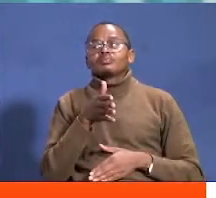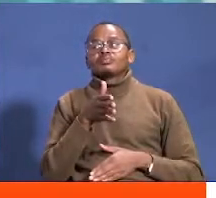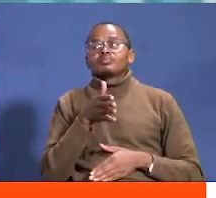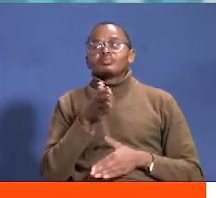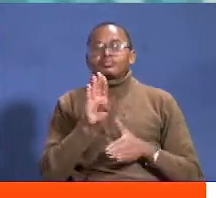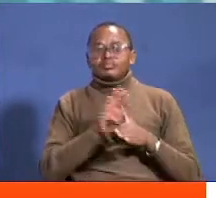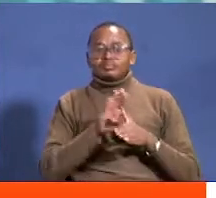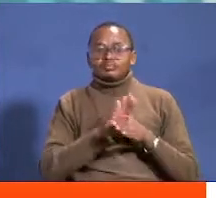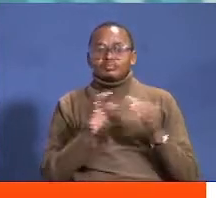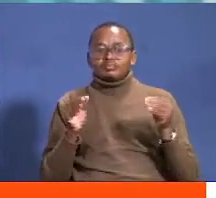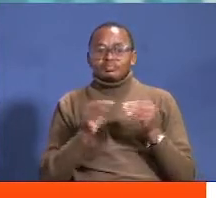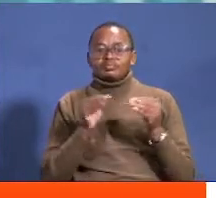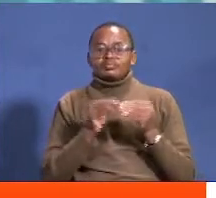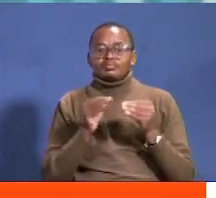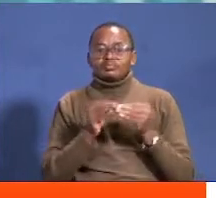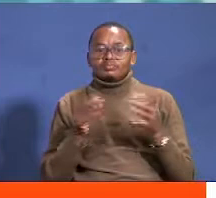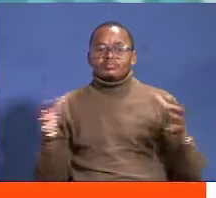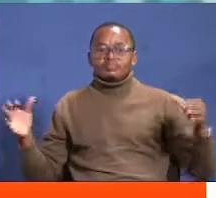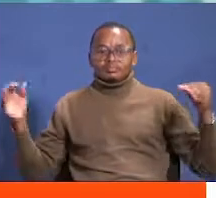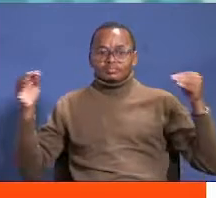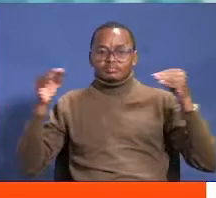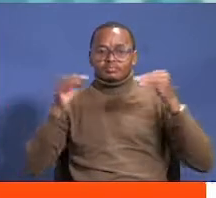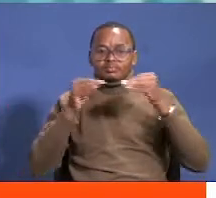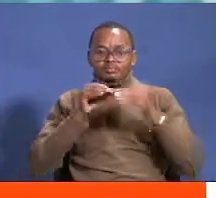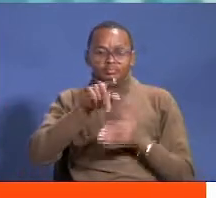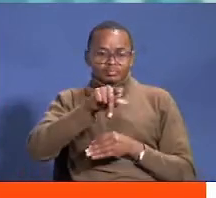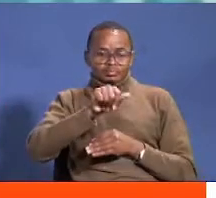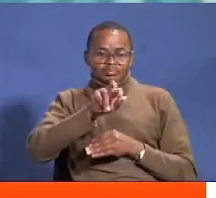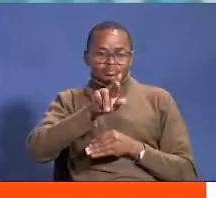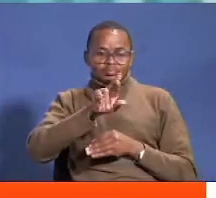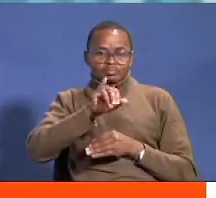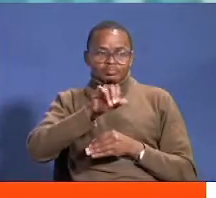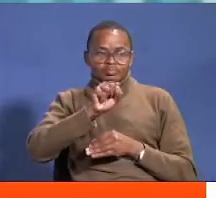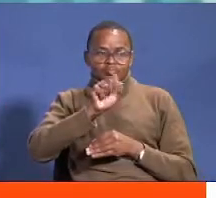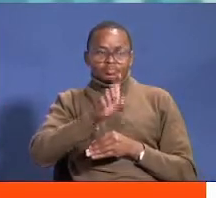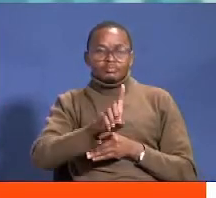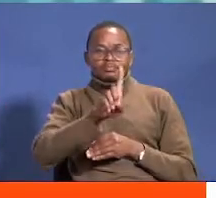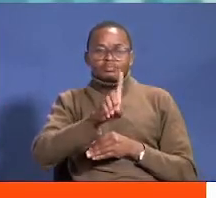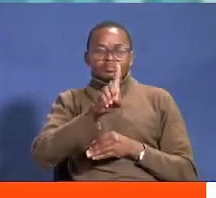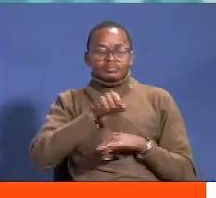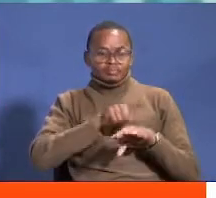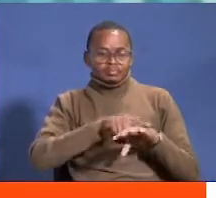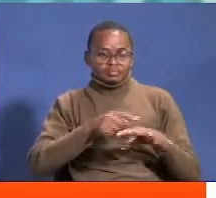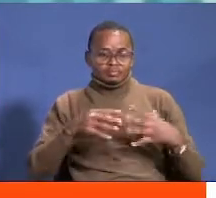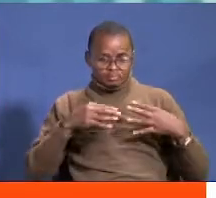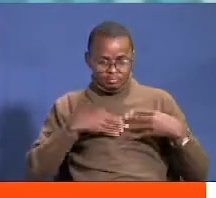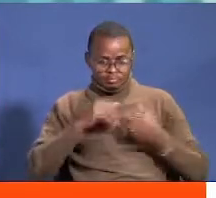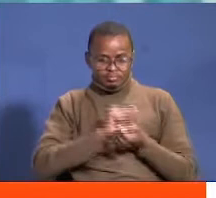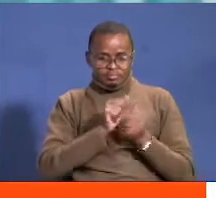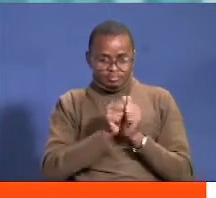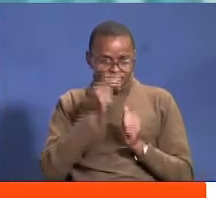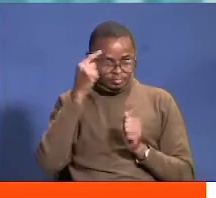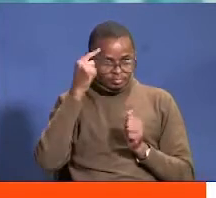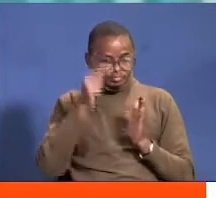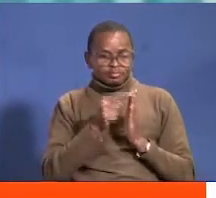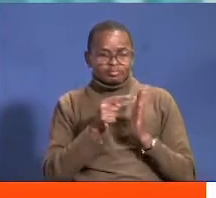The members that met at the Glasgow conference, the Paris, and everything. The first, once you accept to change your mindset,